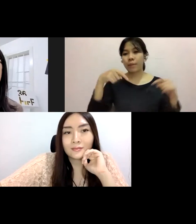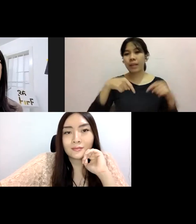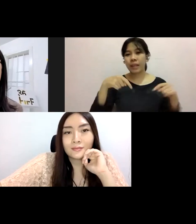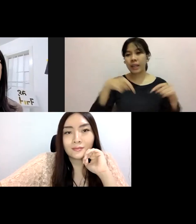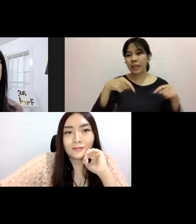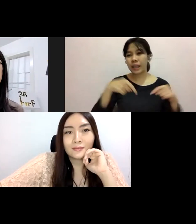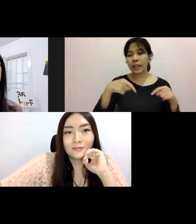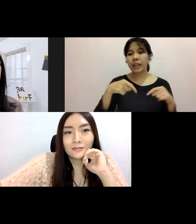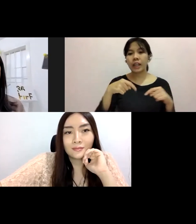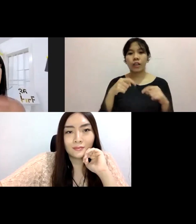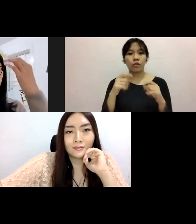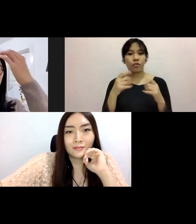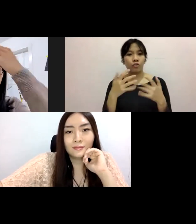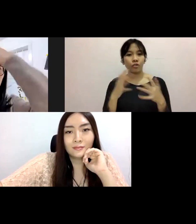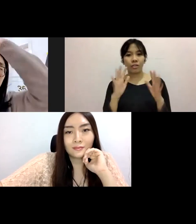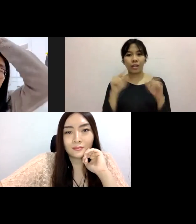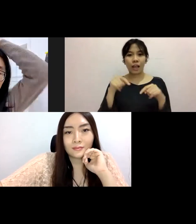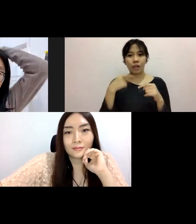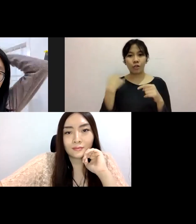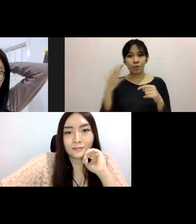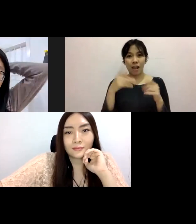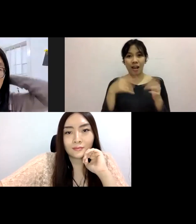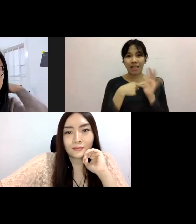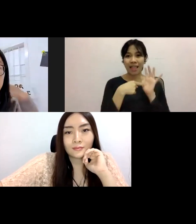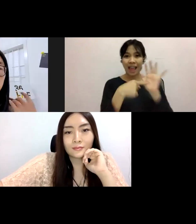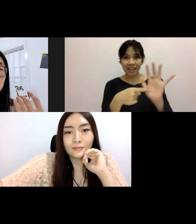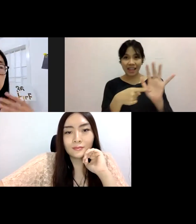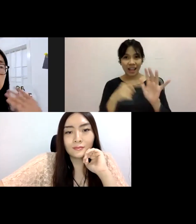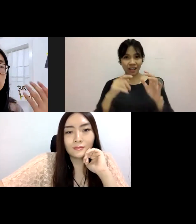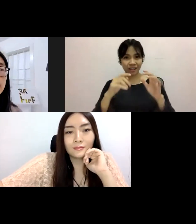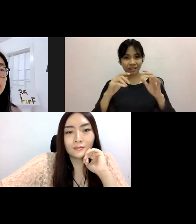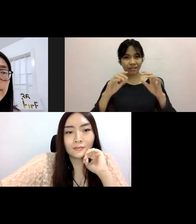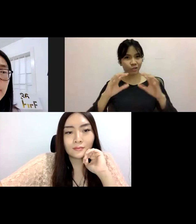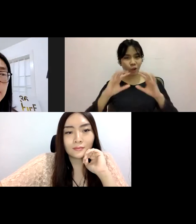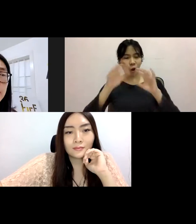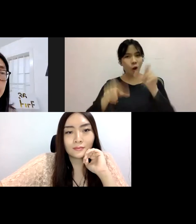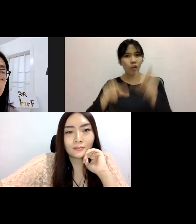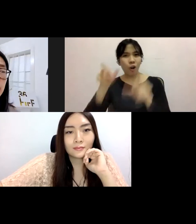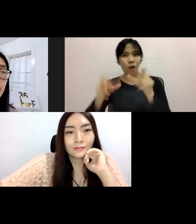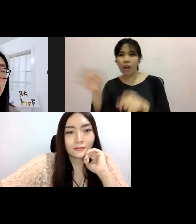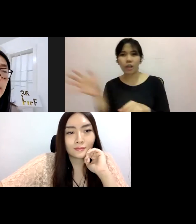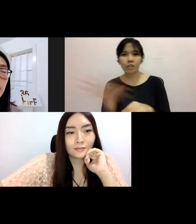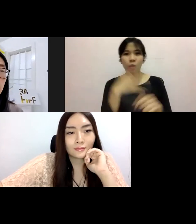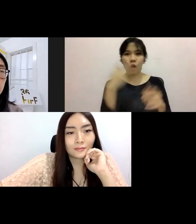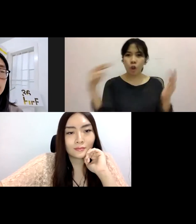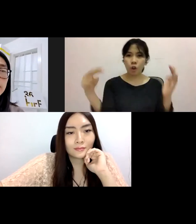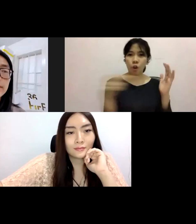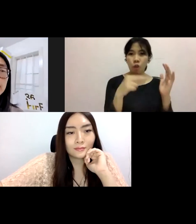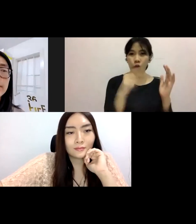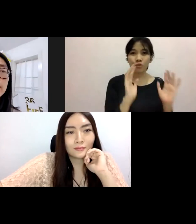Freedom? Yeah, so this film, when I started this film project, I